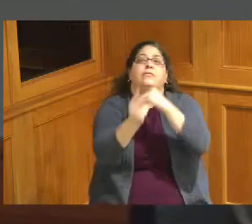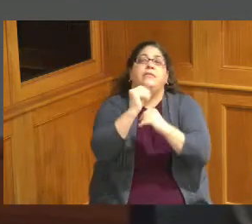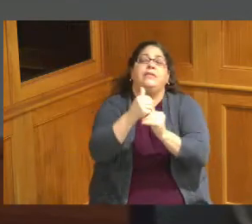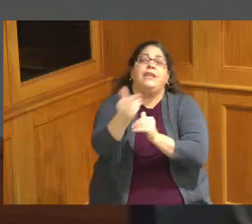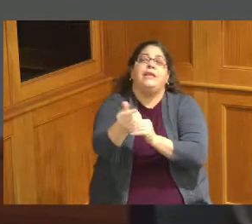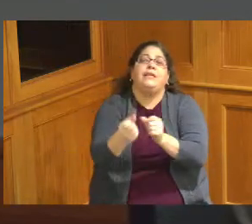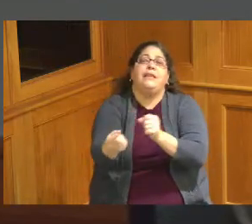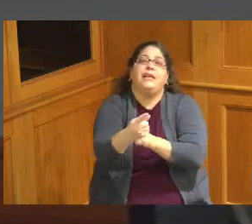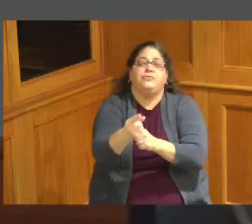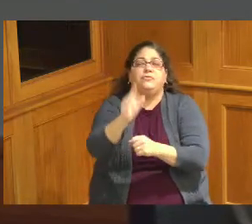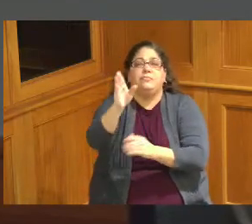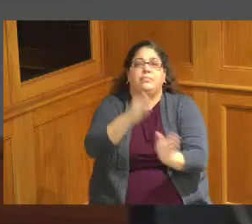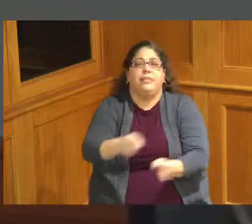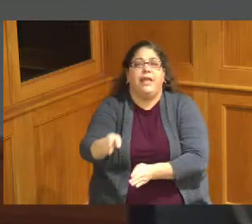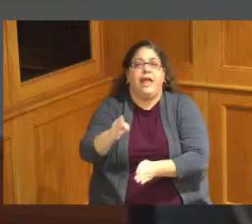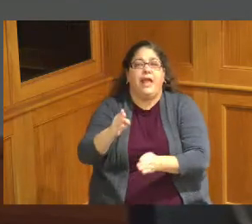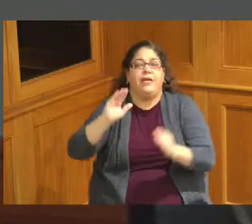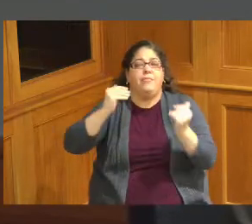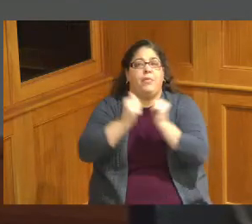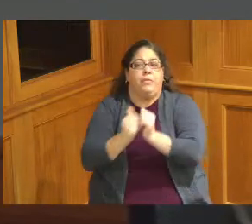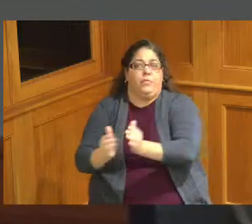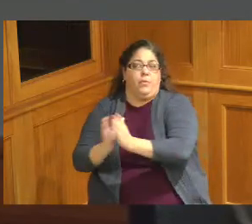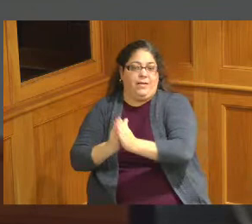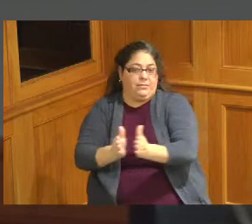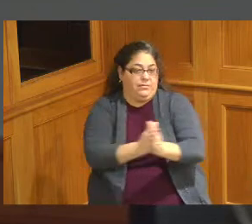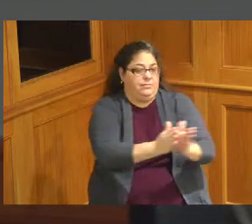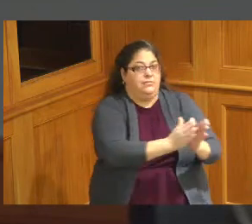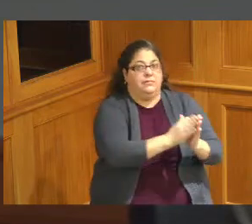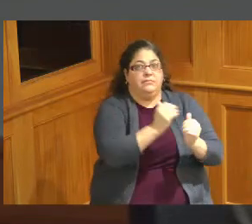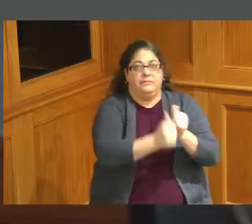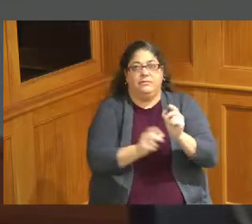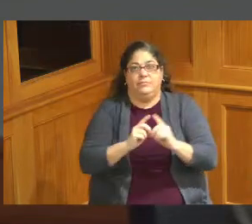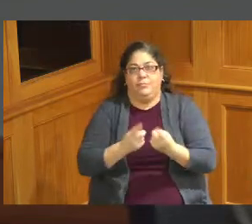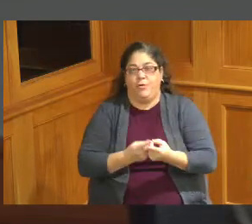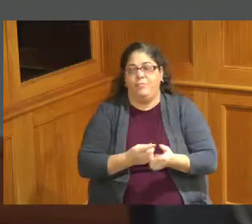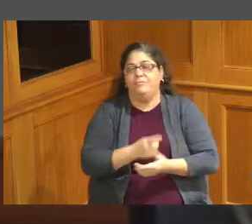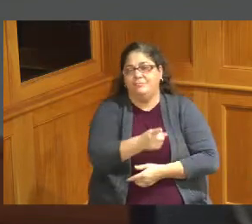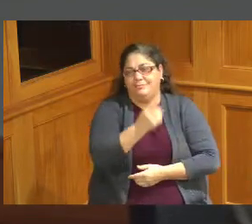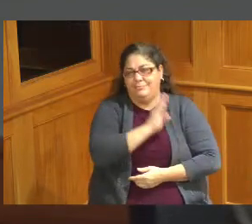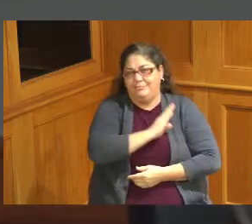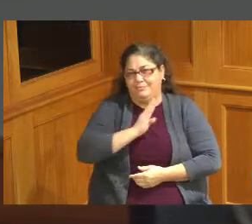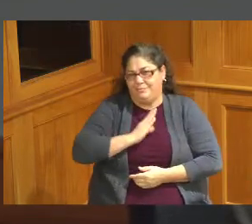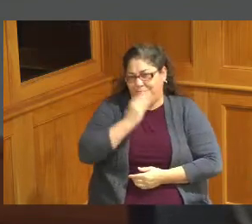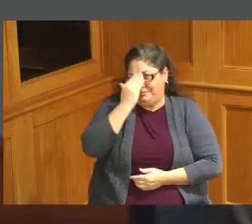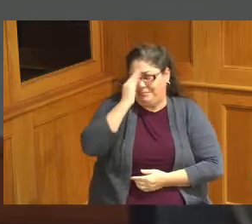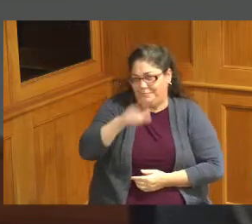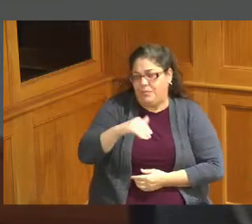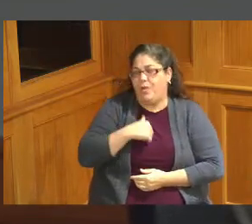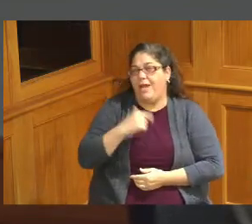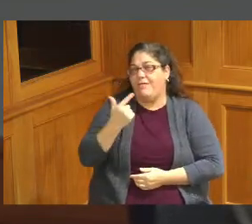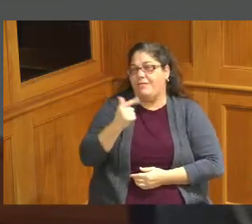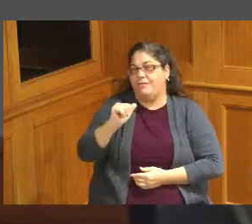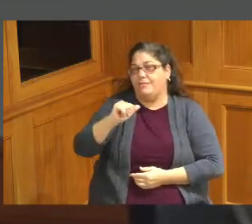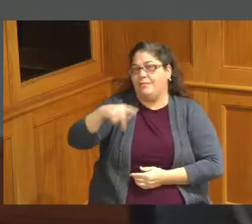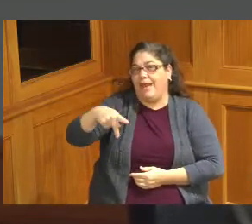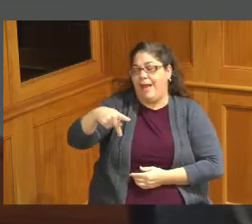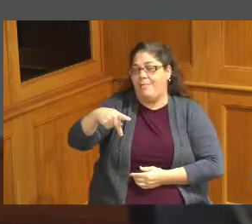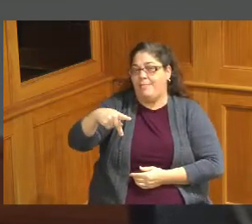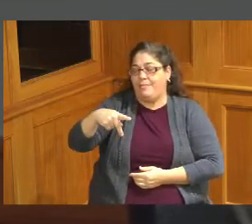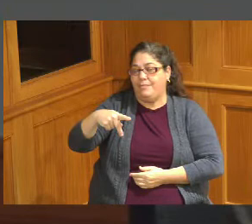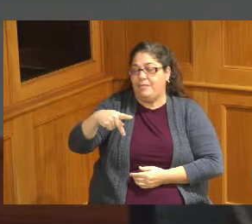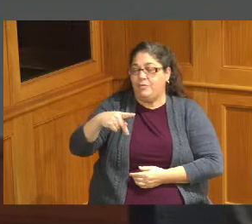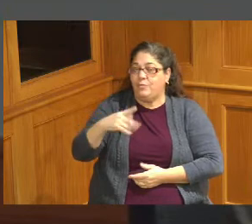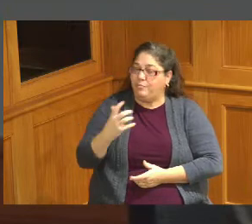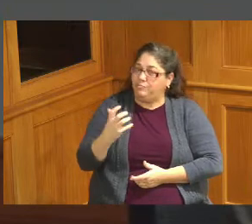year in relation to the requests that we have received. And as the board has been made aware, we do have a gap, a rather sizable gap this